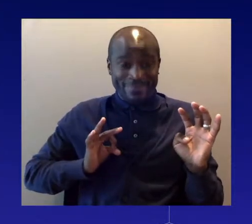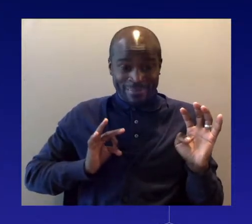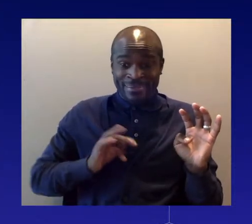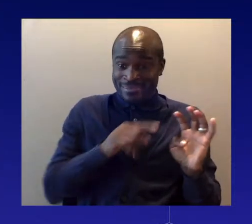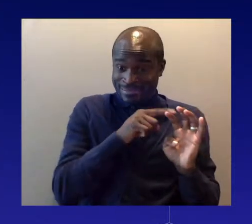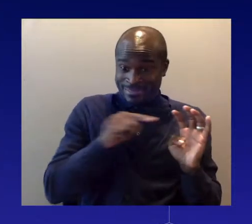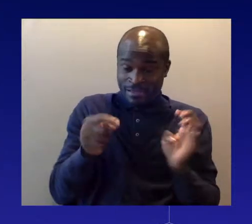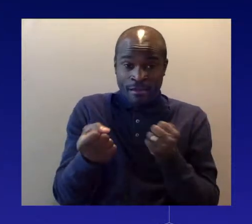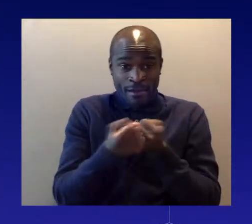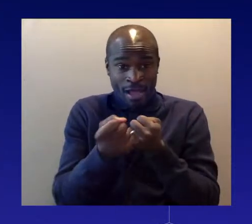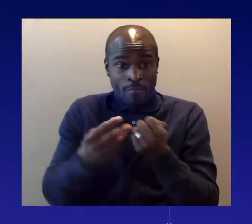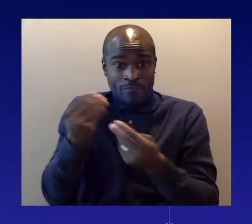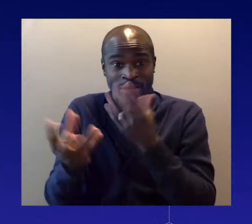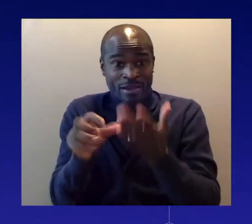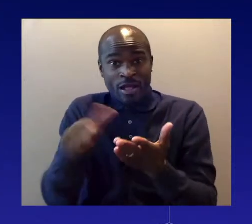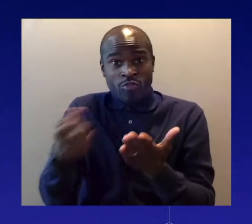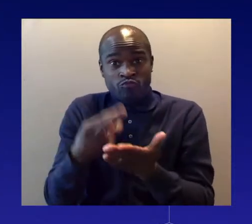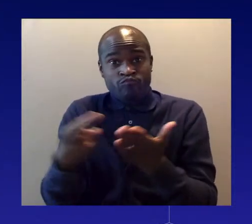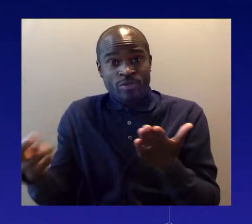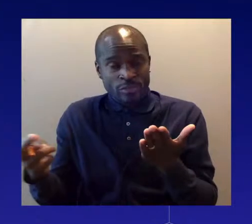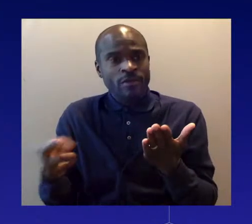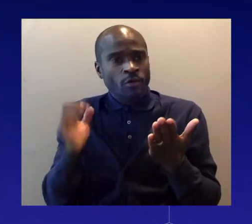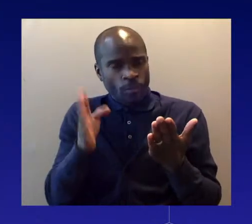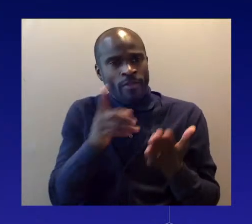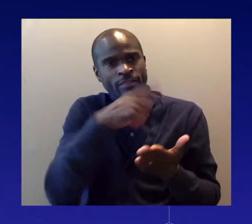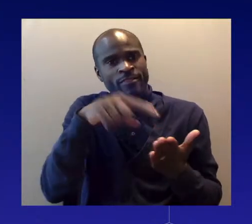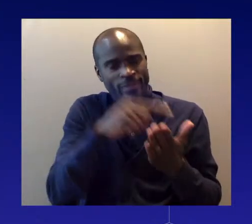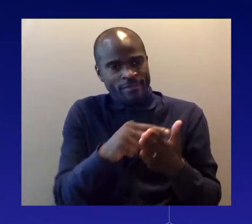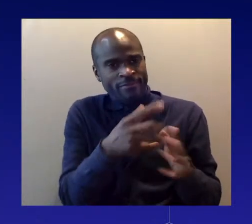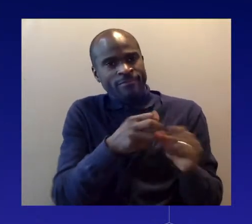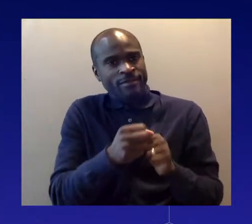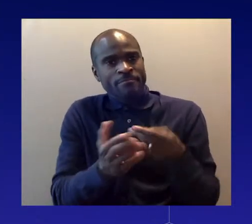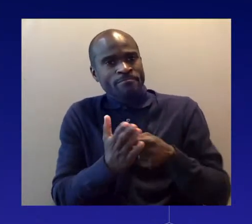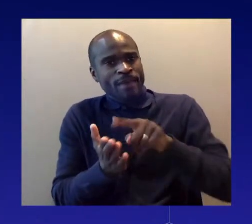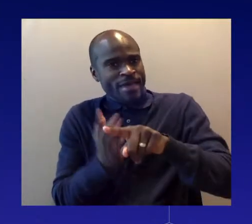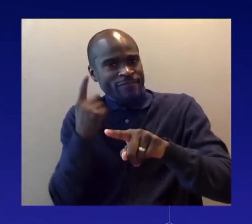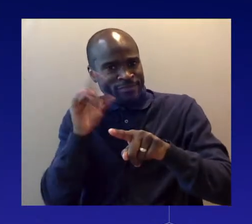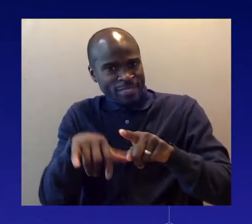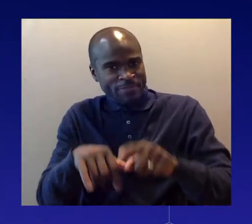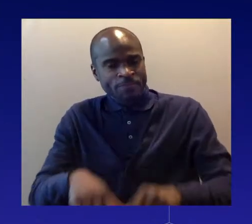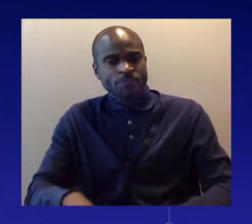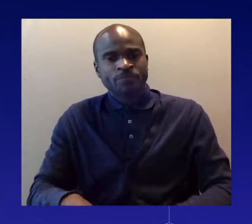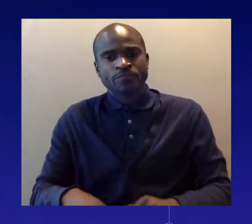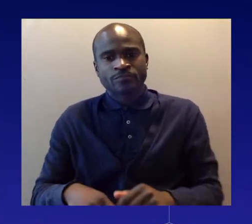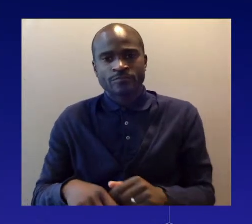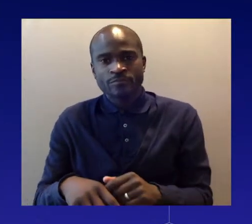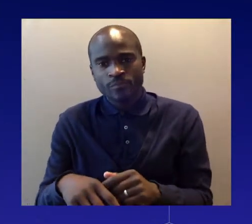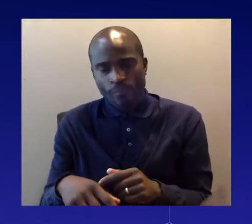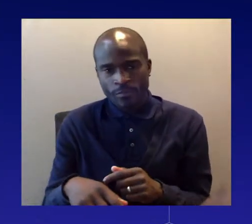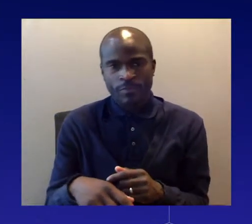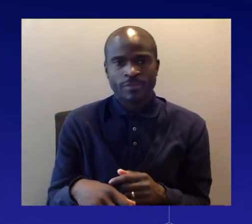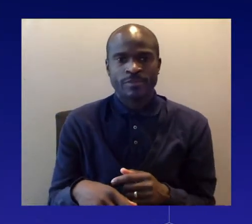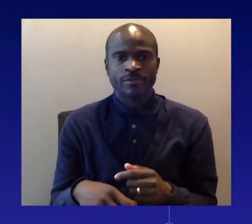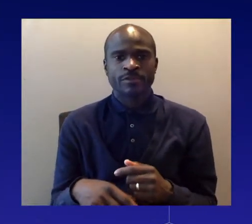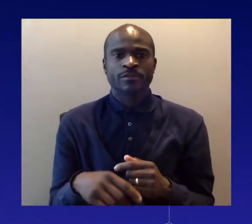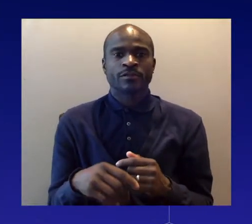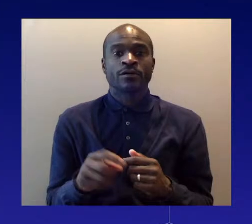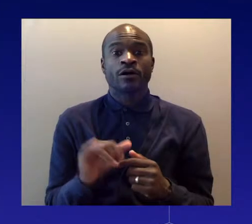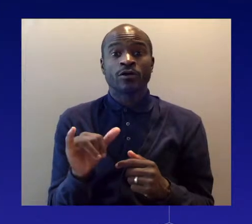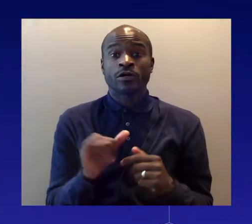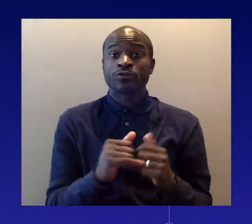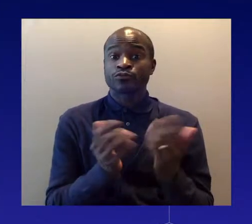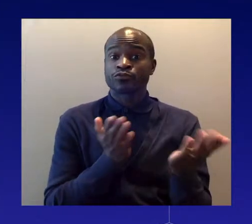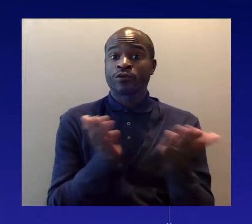And then another, in the interest of time, so I'll just highlight, in addition to those supports, services that